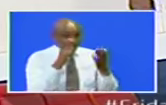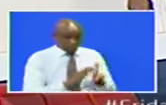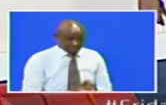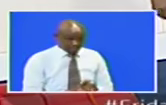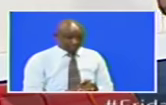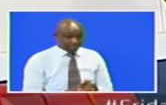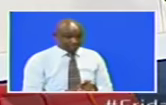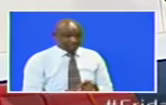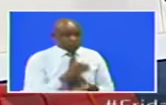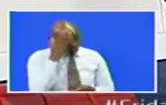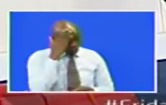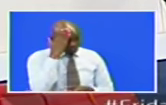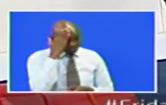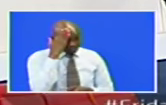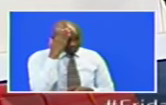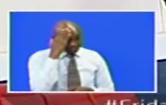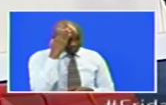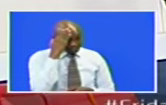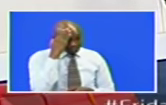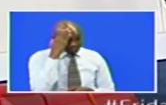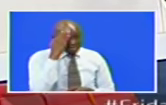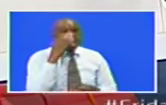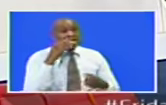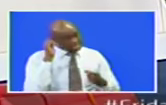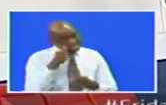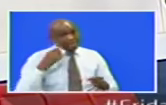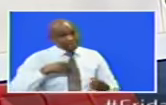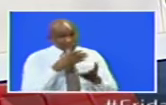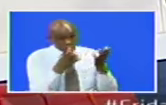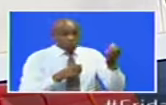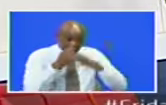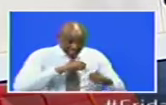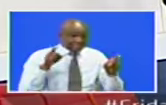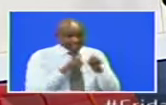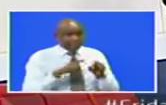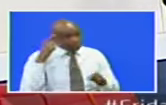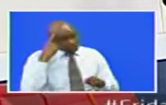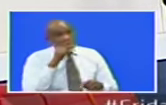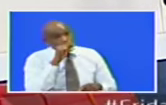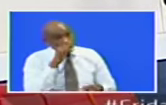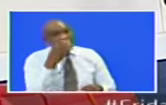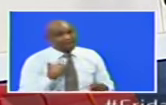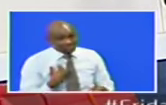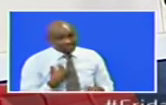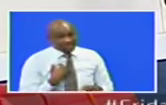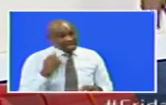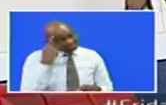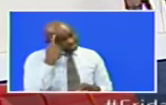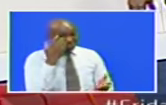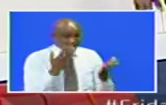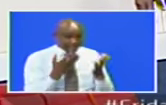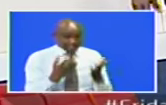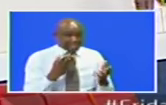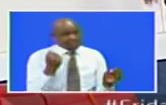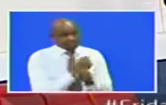say that, you know, there are a number of Kenyans who act and talk as if they're already so high. Yeah. So I think we may not need